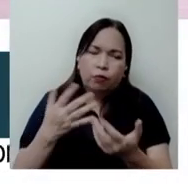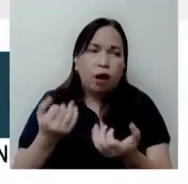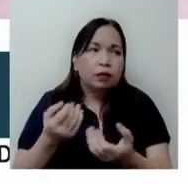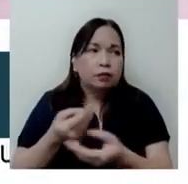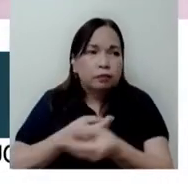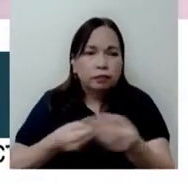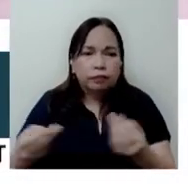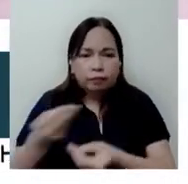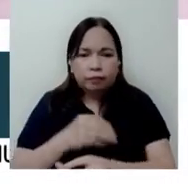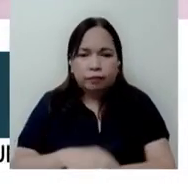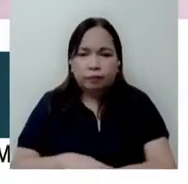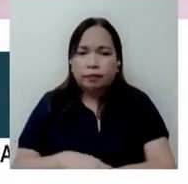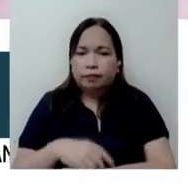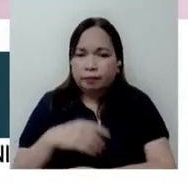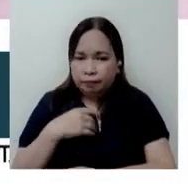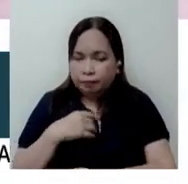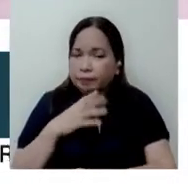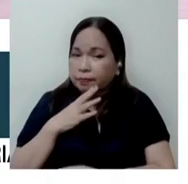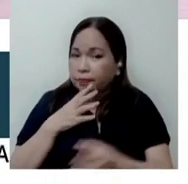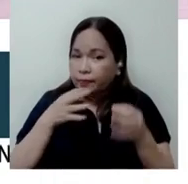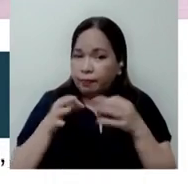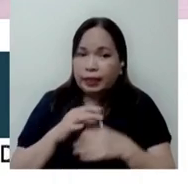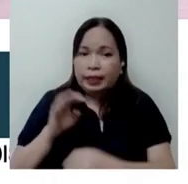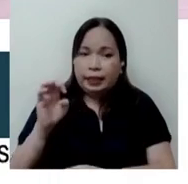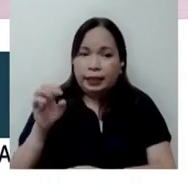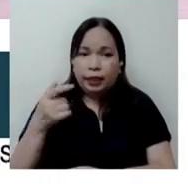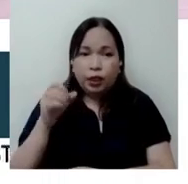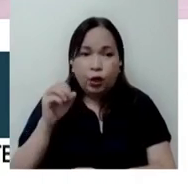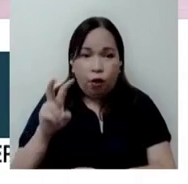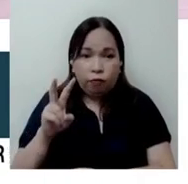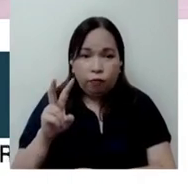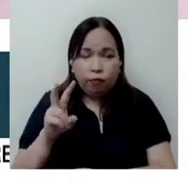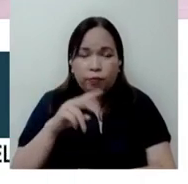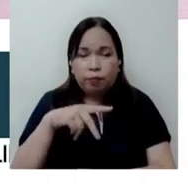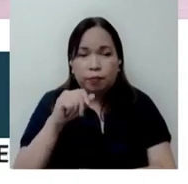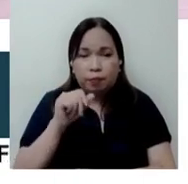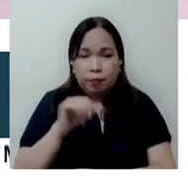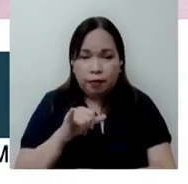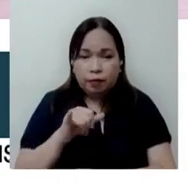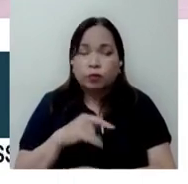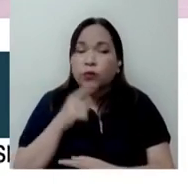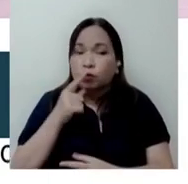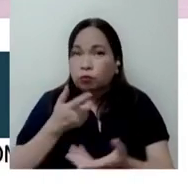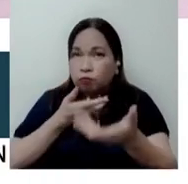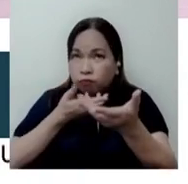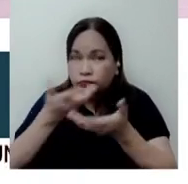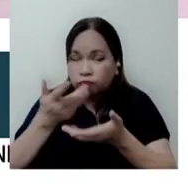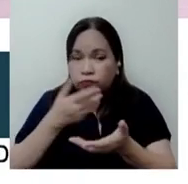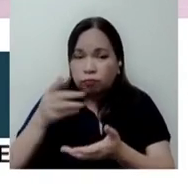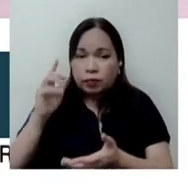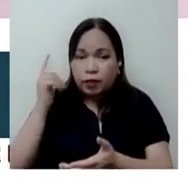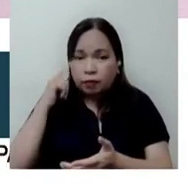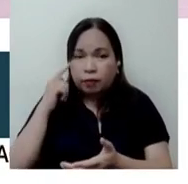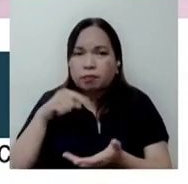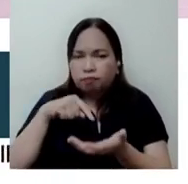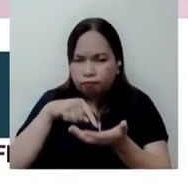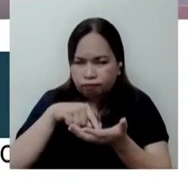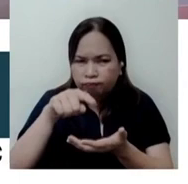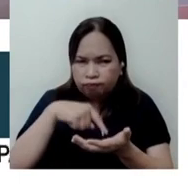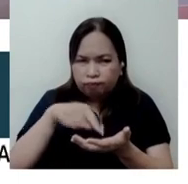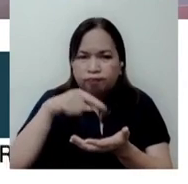eGovPay. So the payment channel, so that when you now transact with government, you can use that